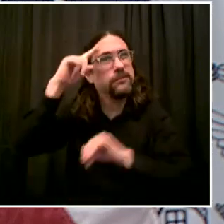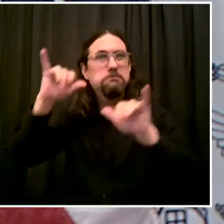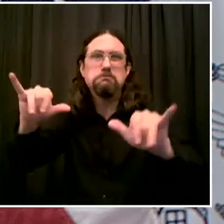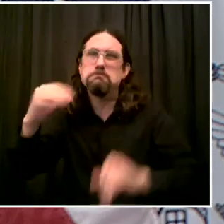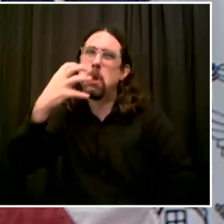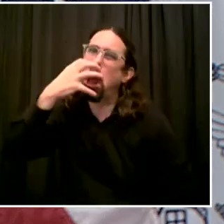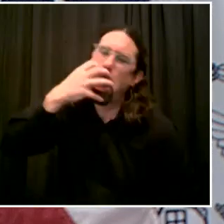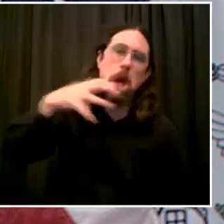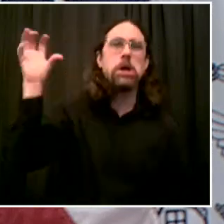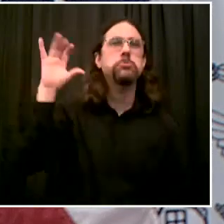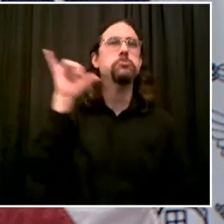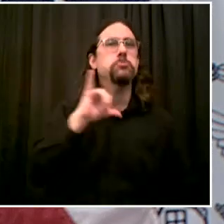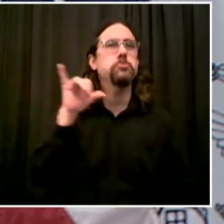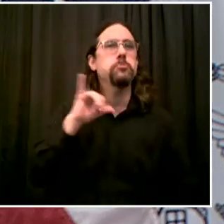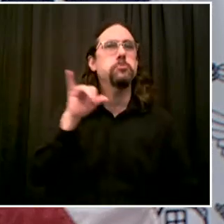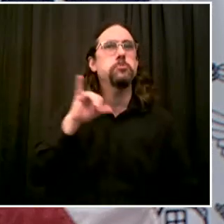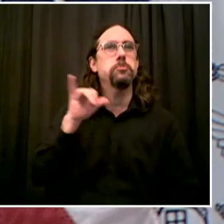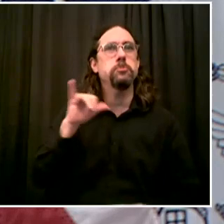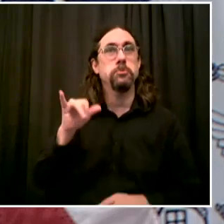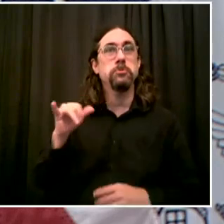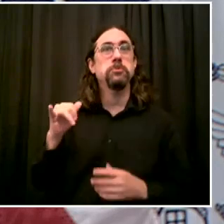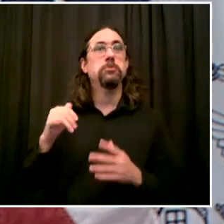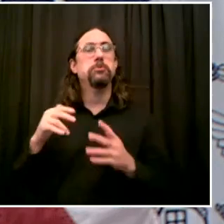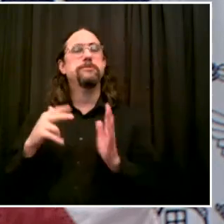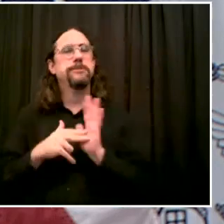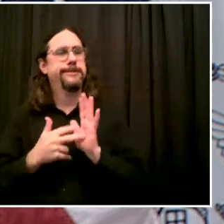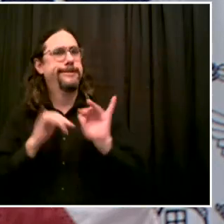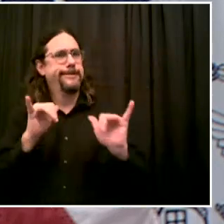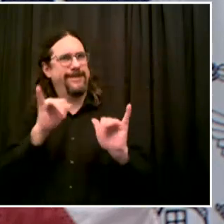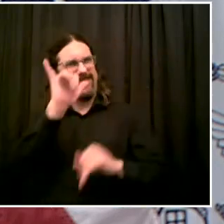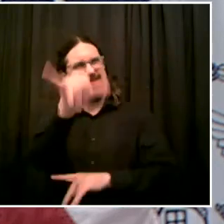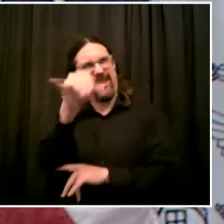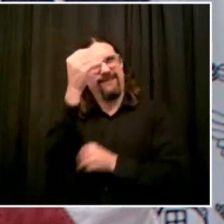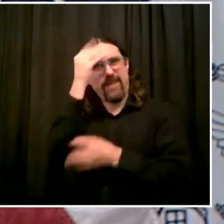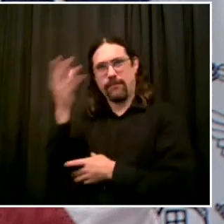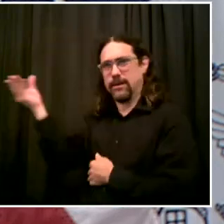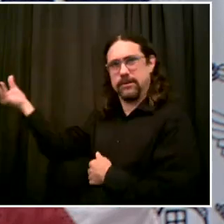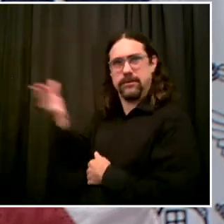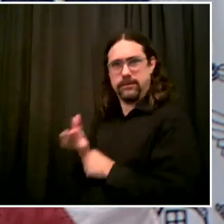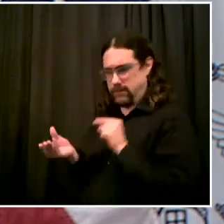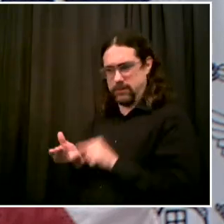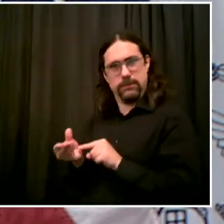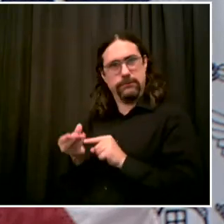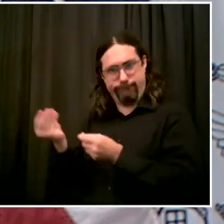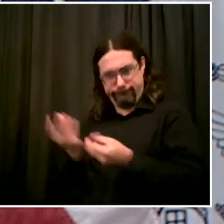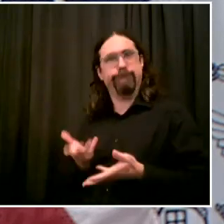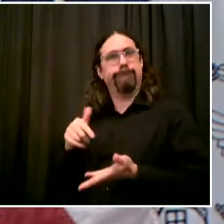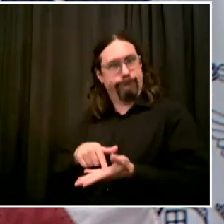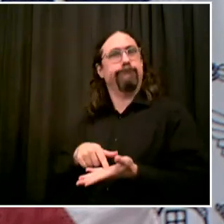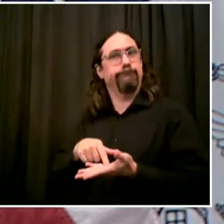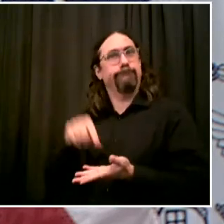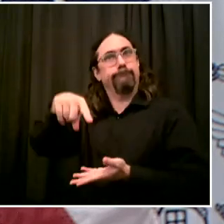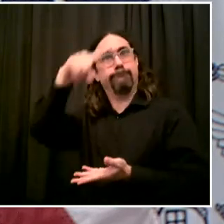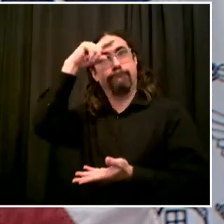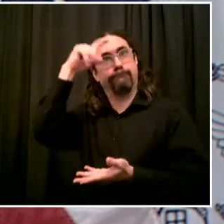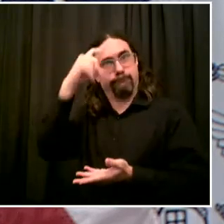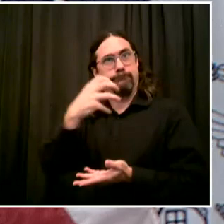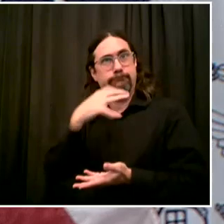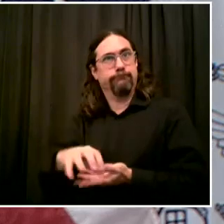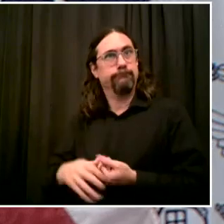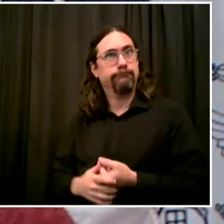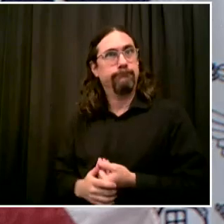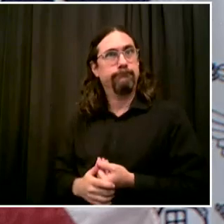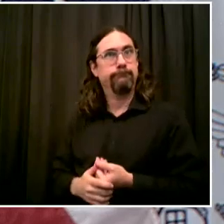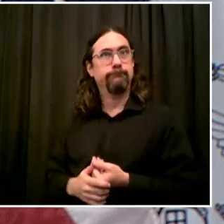of it. And the heat has certainly arrived. We're in the high 80s projected today, in the 90s next week. Our job,